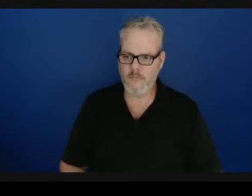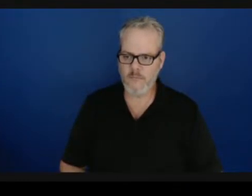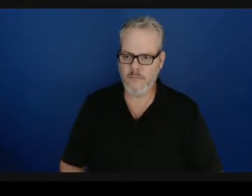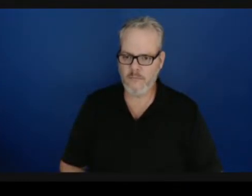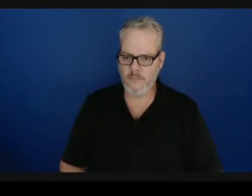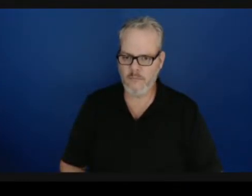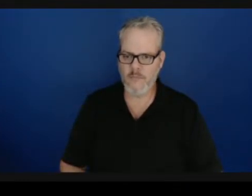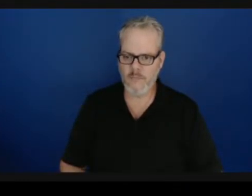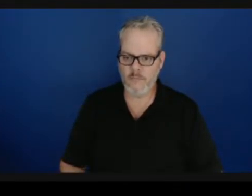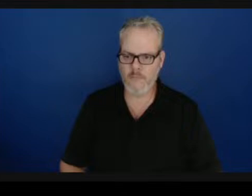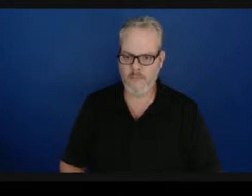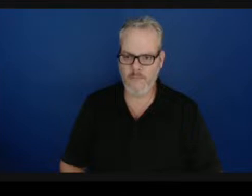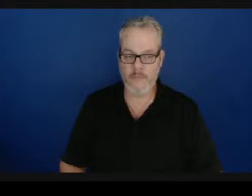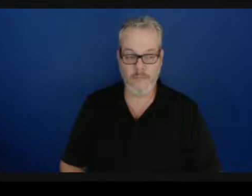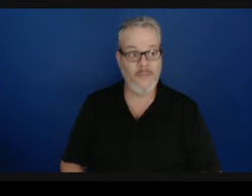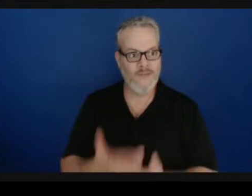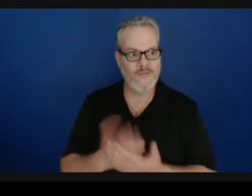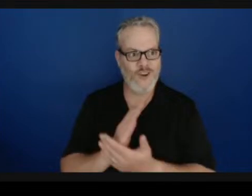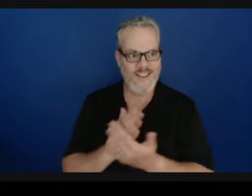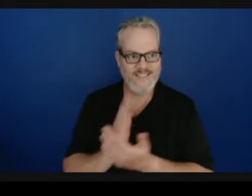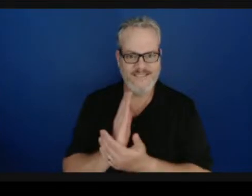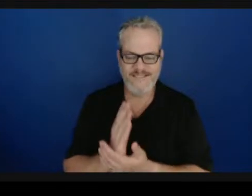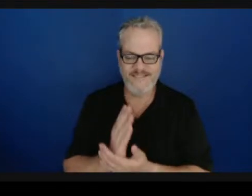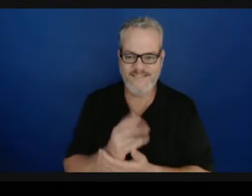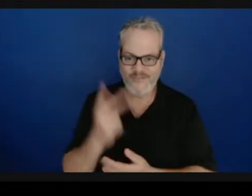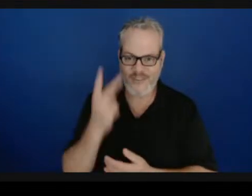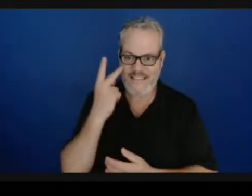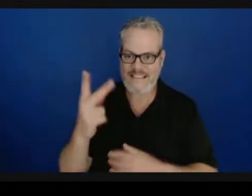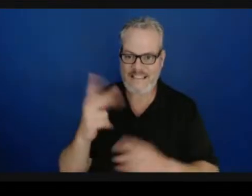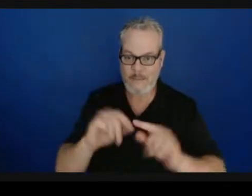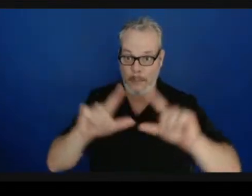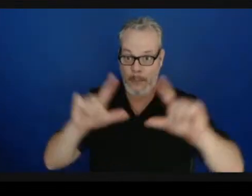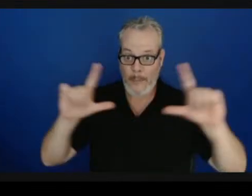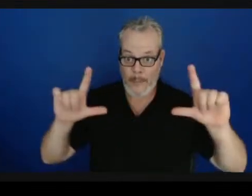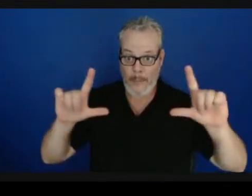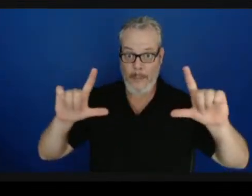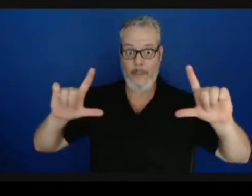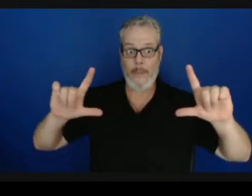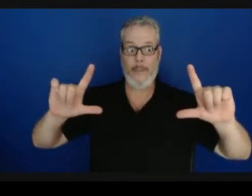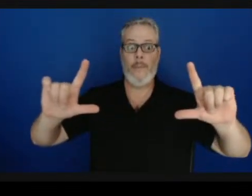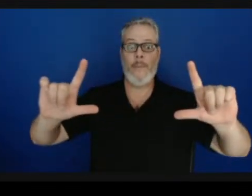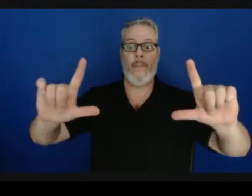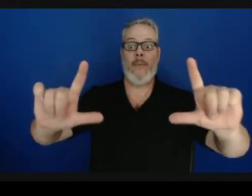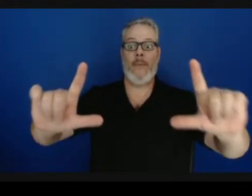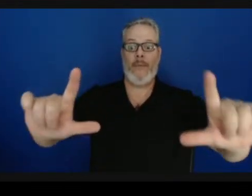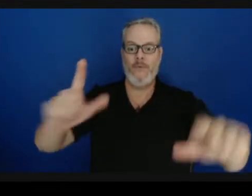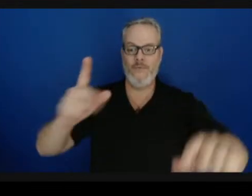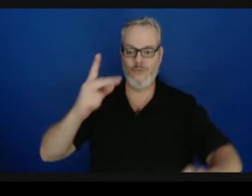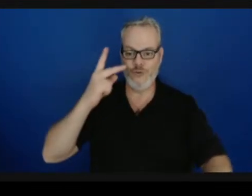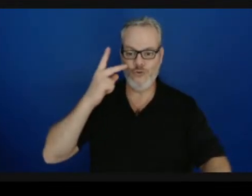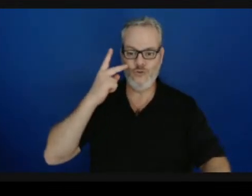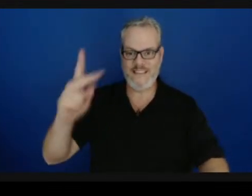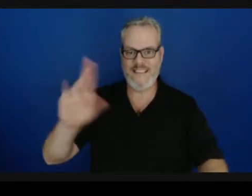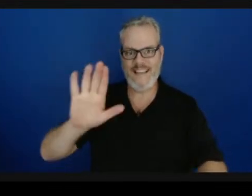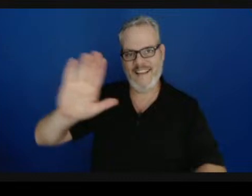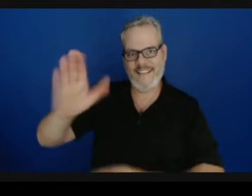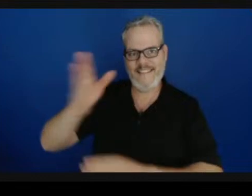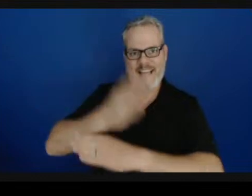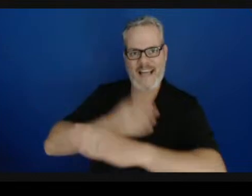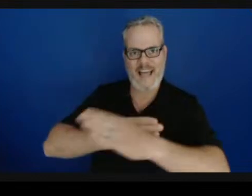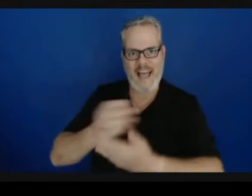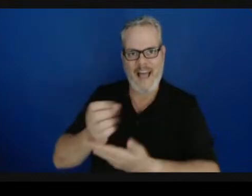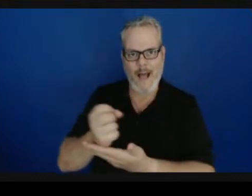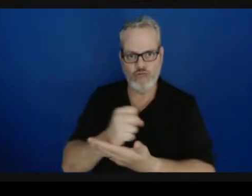All right, so that's it. If I zoom it out a little more, you can perhaps see his hand on a stick here as